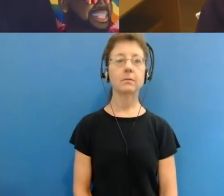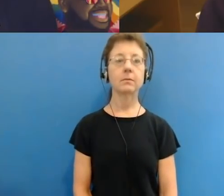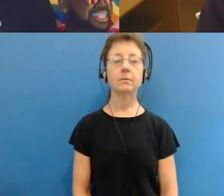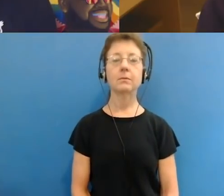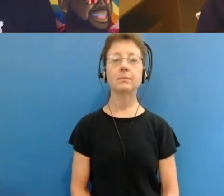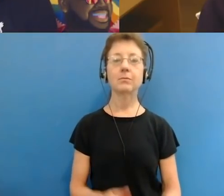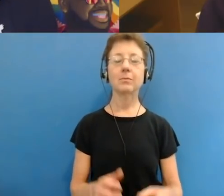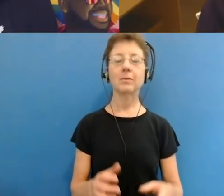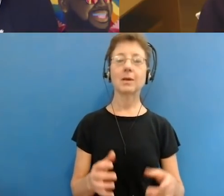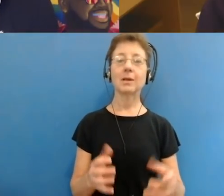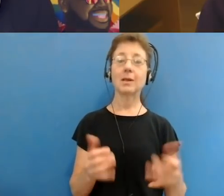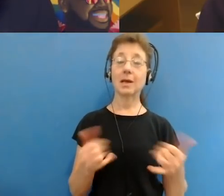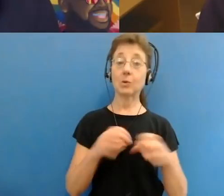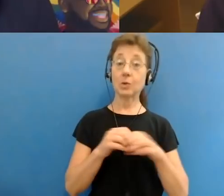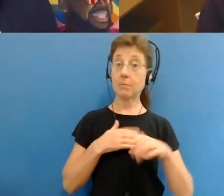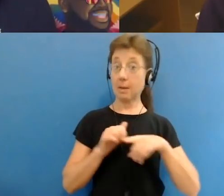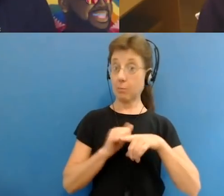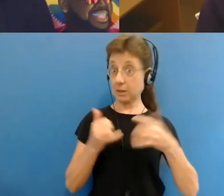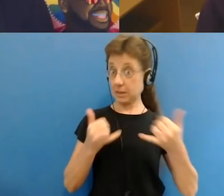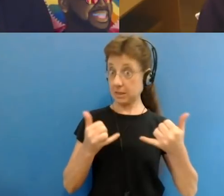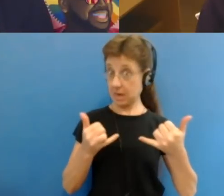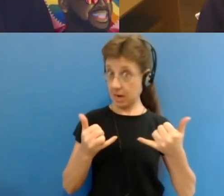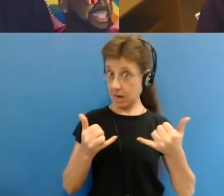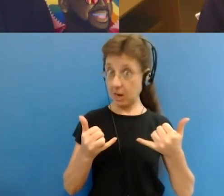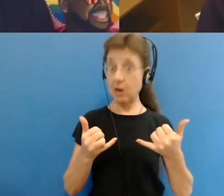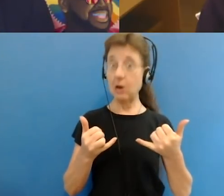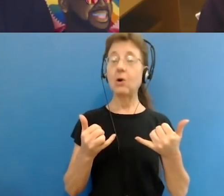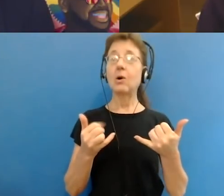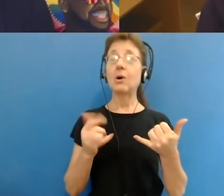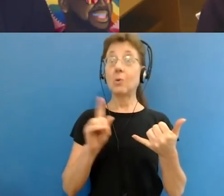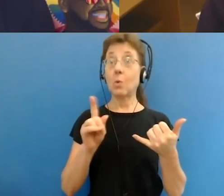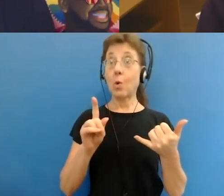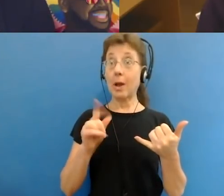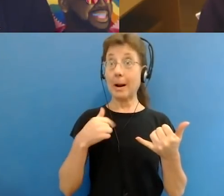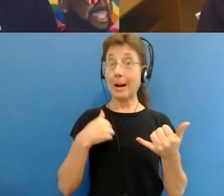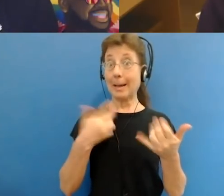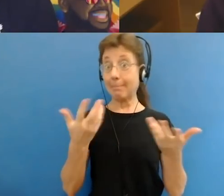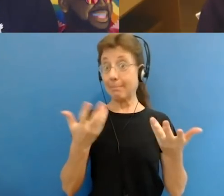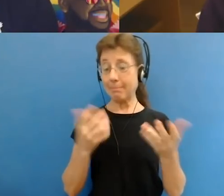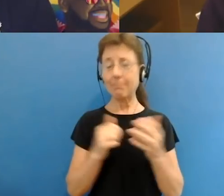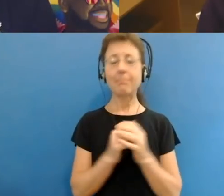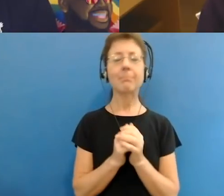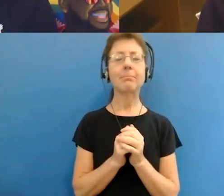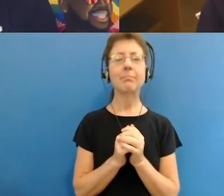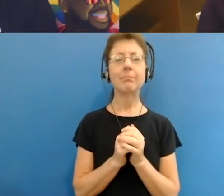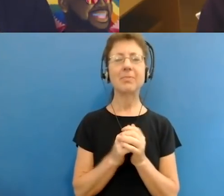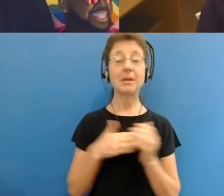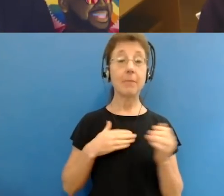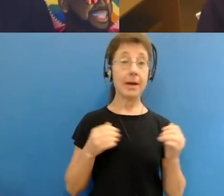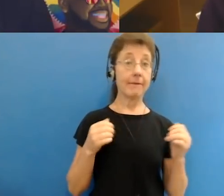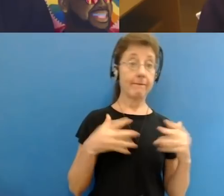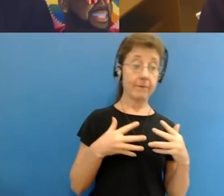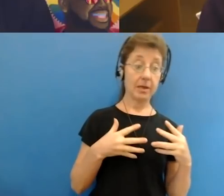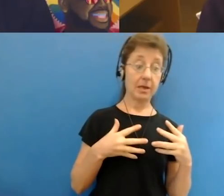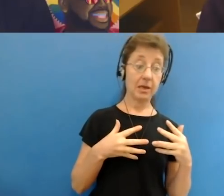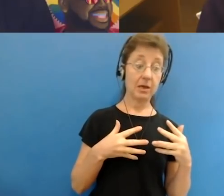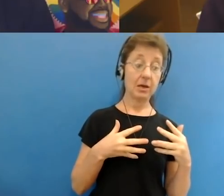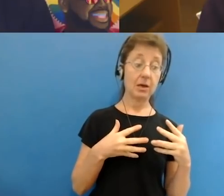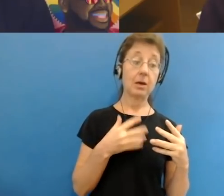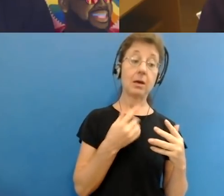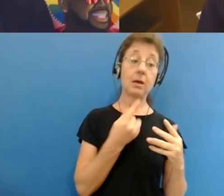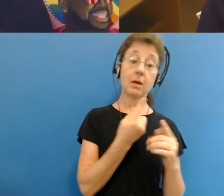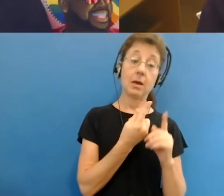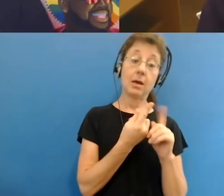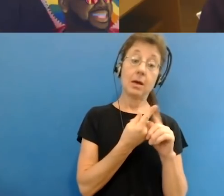I'm at this point in my practice where my fear is, on one hand, really uncomfortable, and I'd rather not deal with